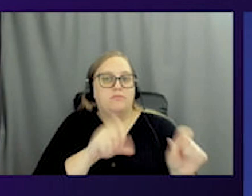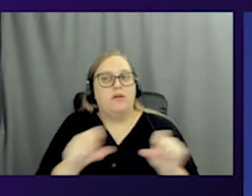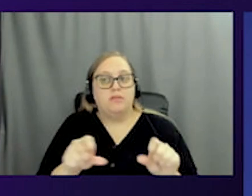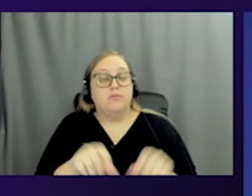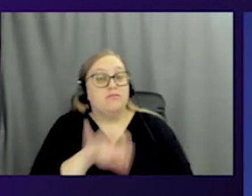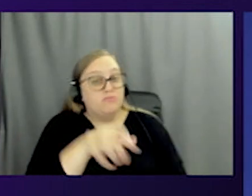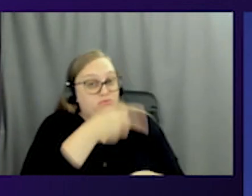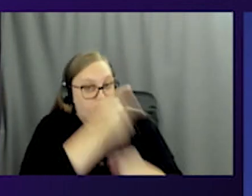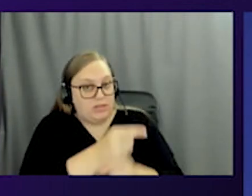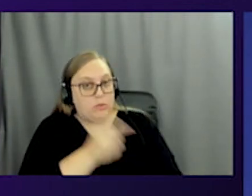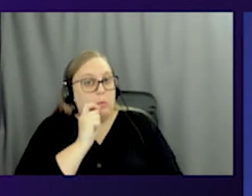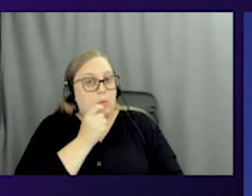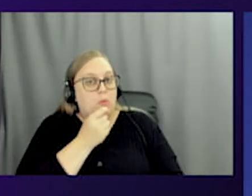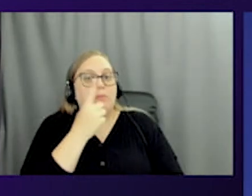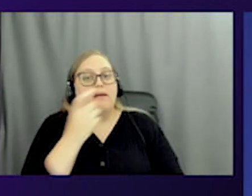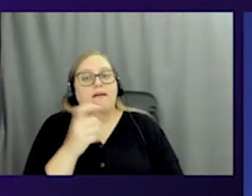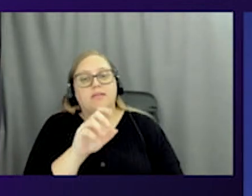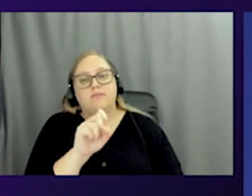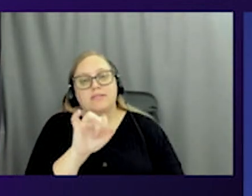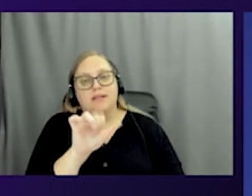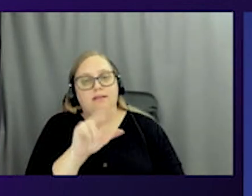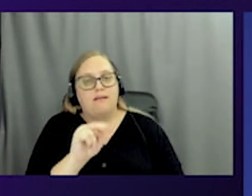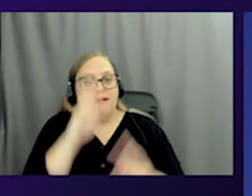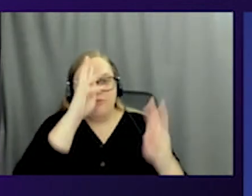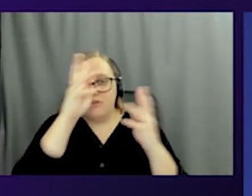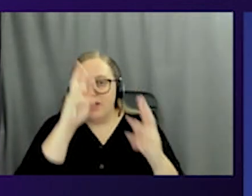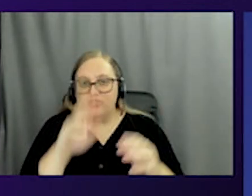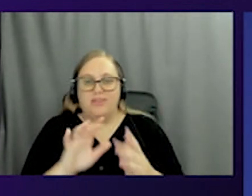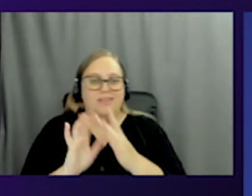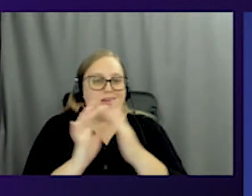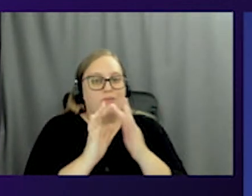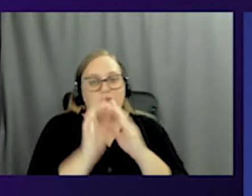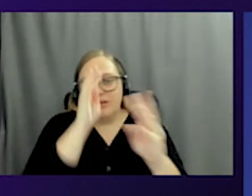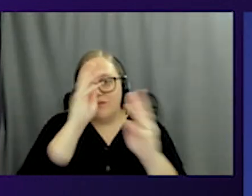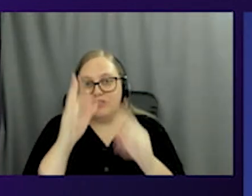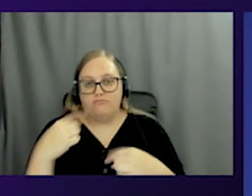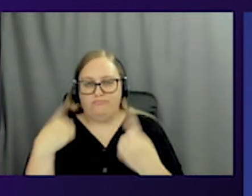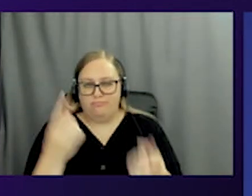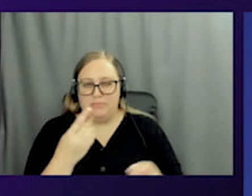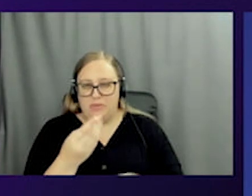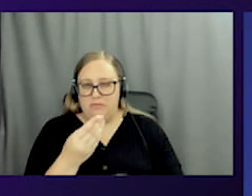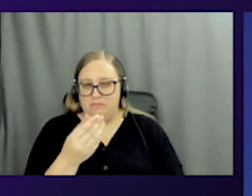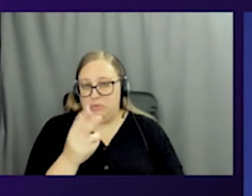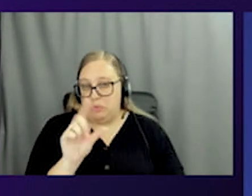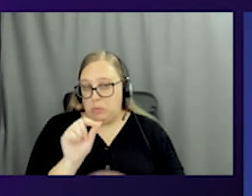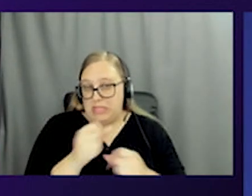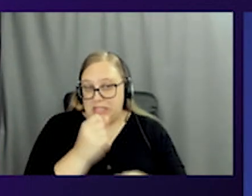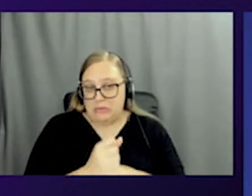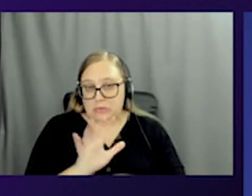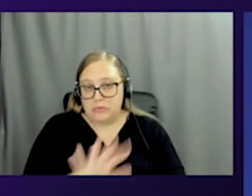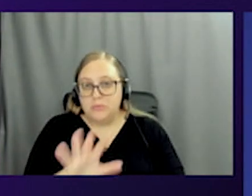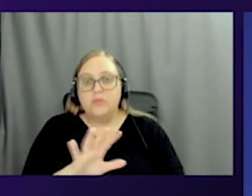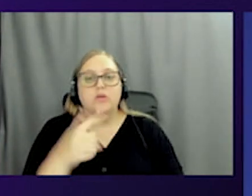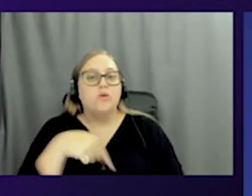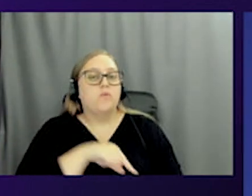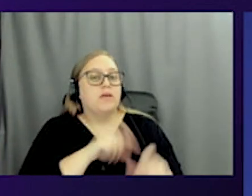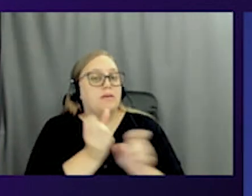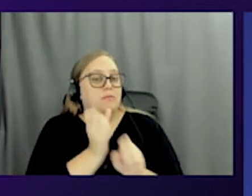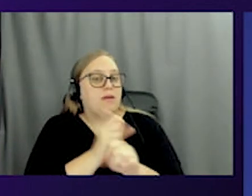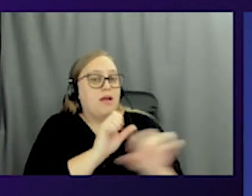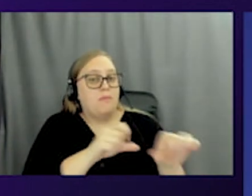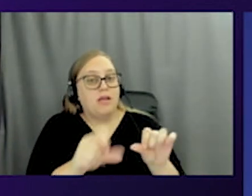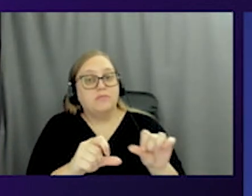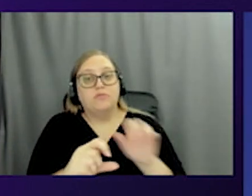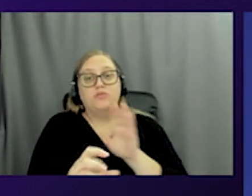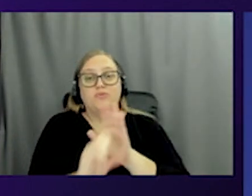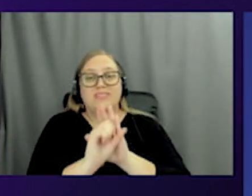because of the silicon innovations and the networking innovations that we've made over the last few decades, we've made it possible to actually simulate the whole car